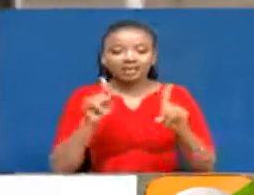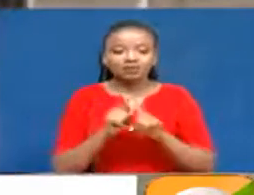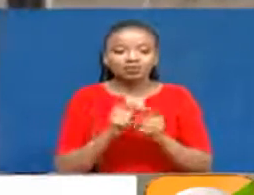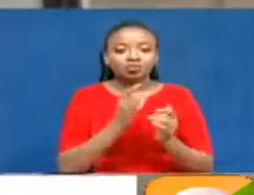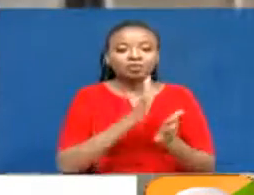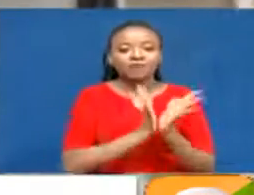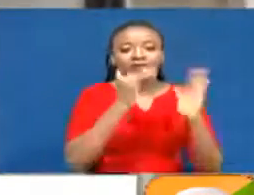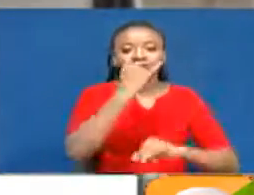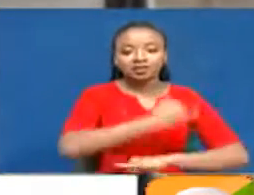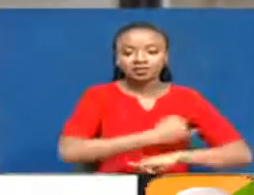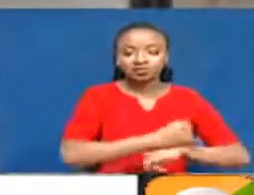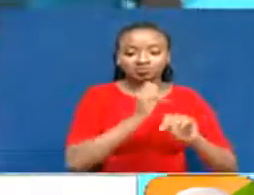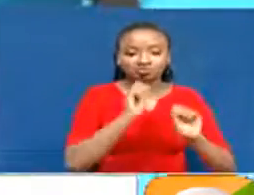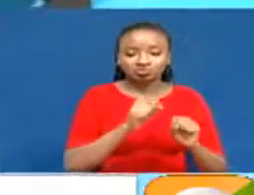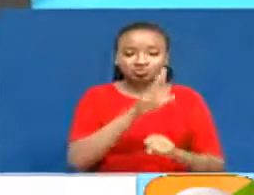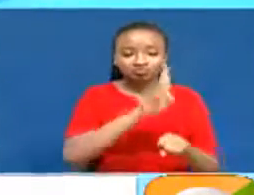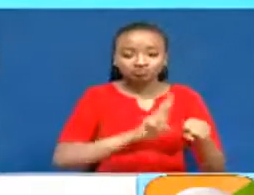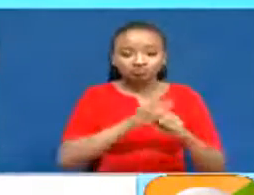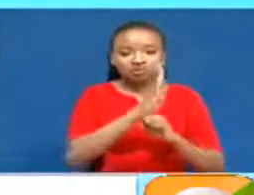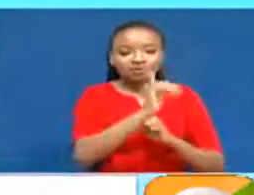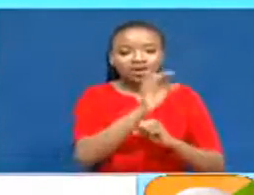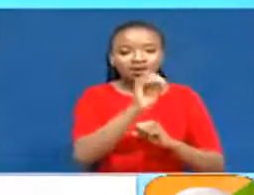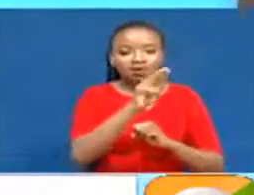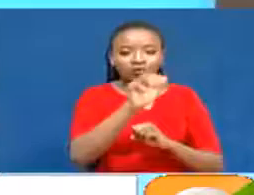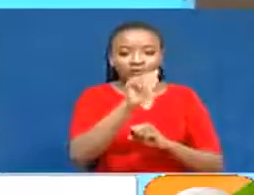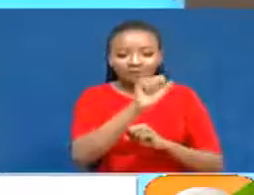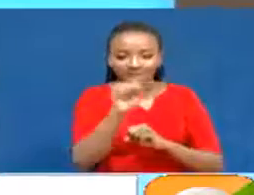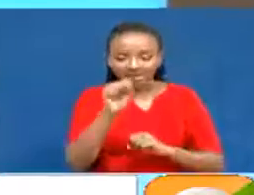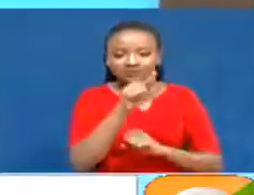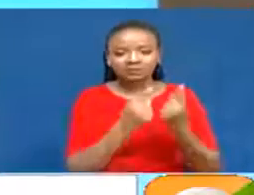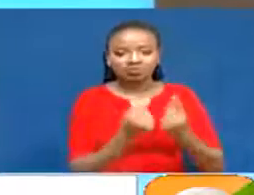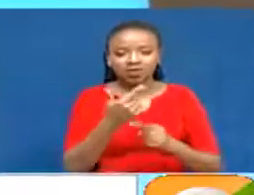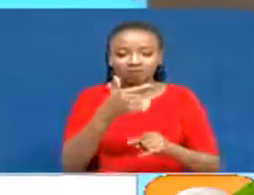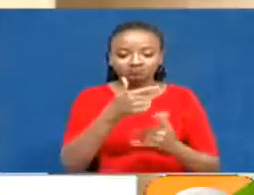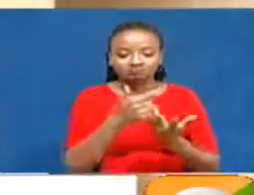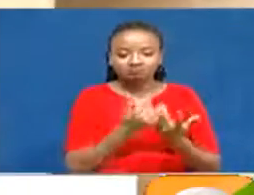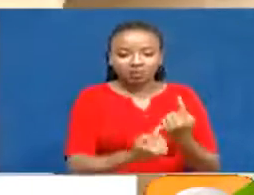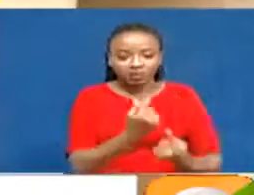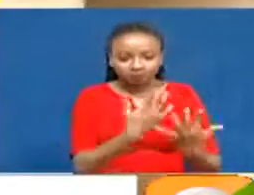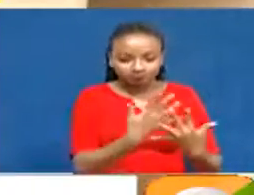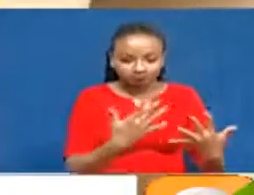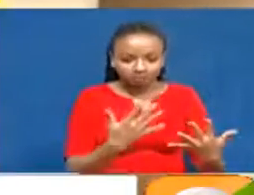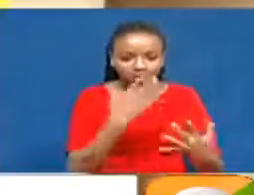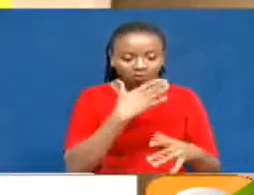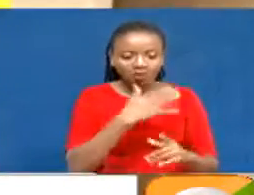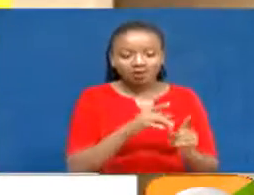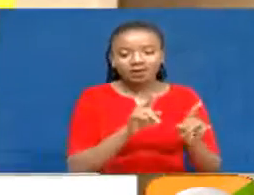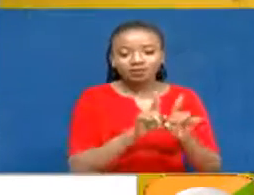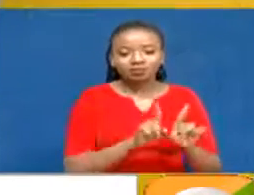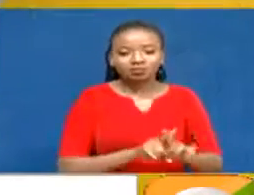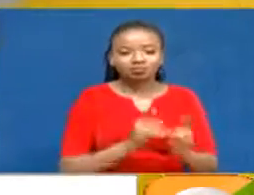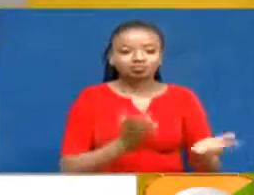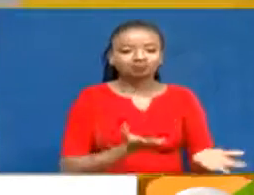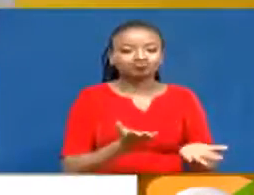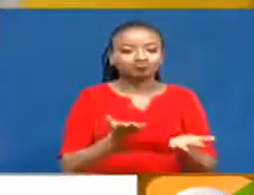public institutions from use of biomass cooking fuels to higher tire cooking solutions by 2025. In Kenya's rural